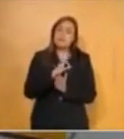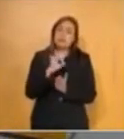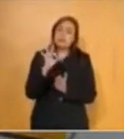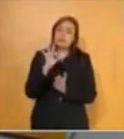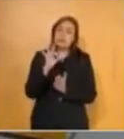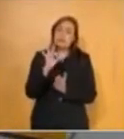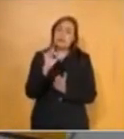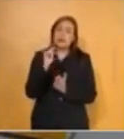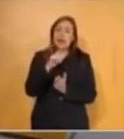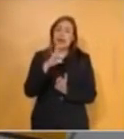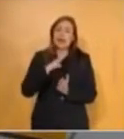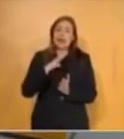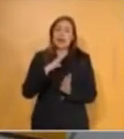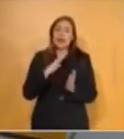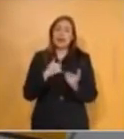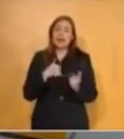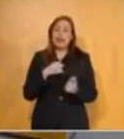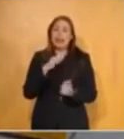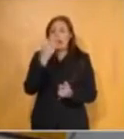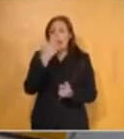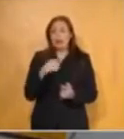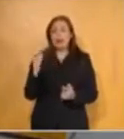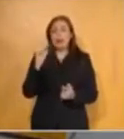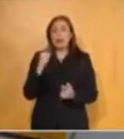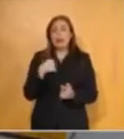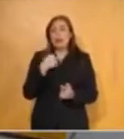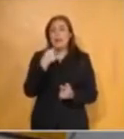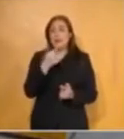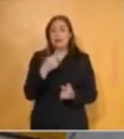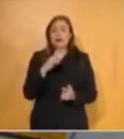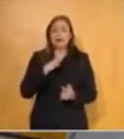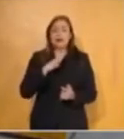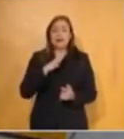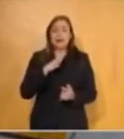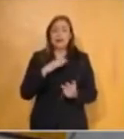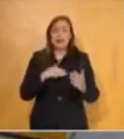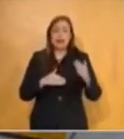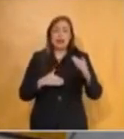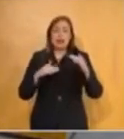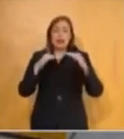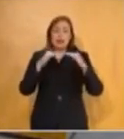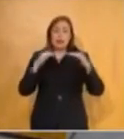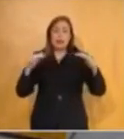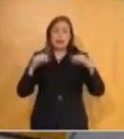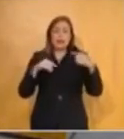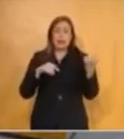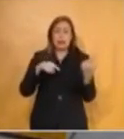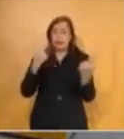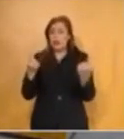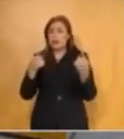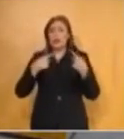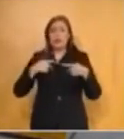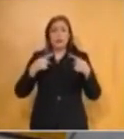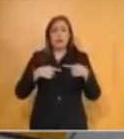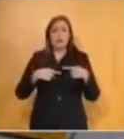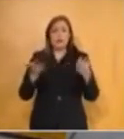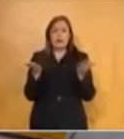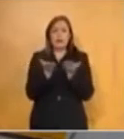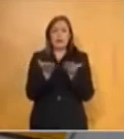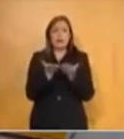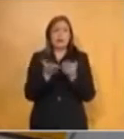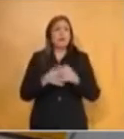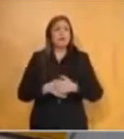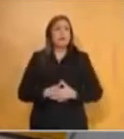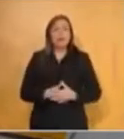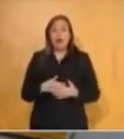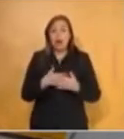is the quality of being faithful to someone or something else, like a group or country. Okay, now